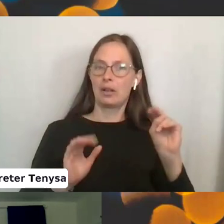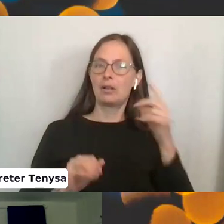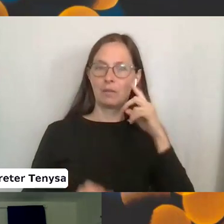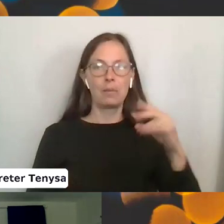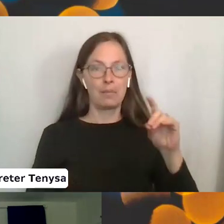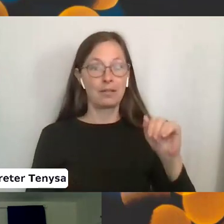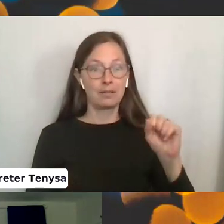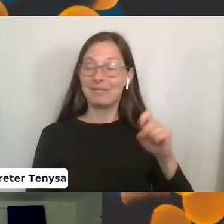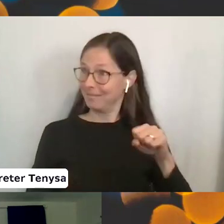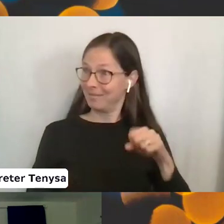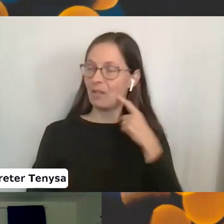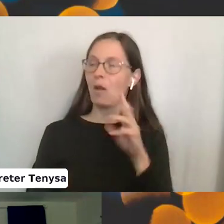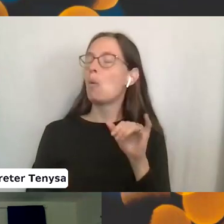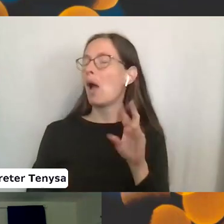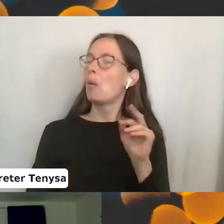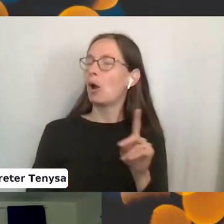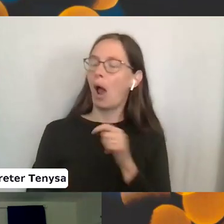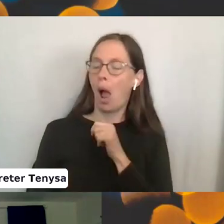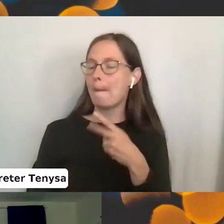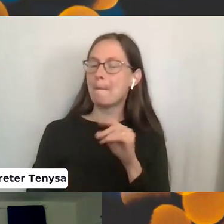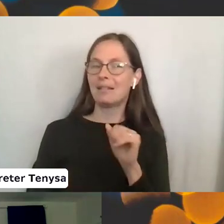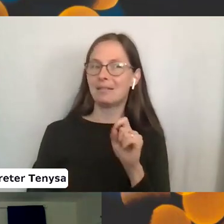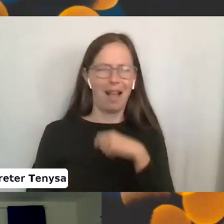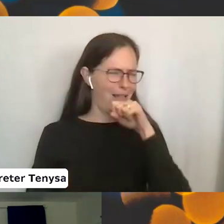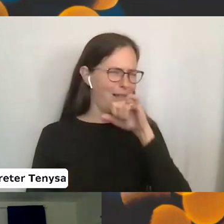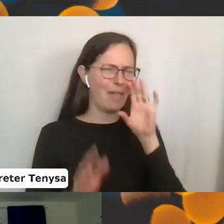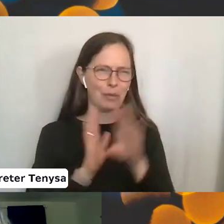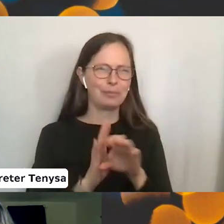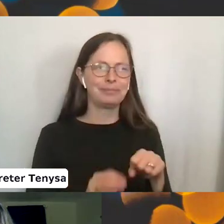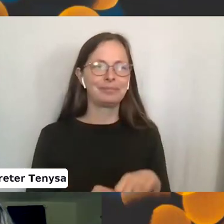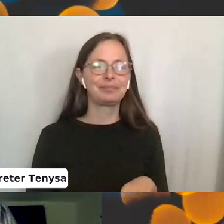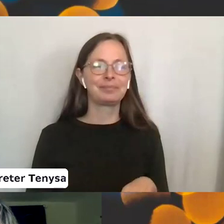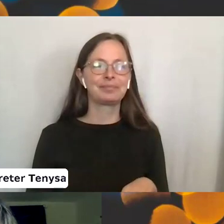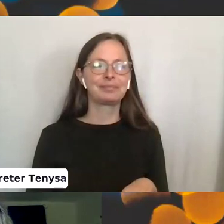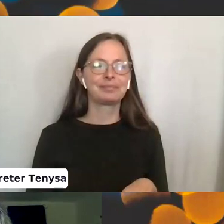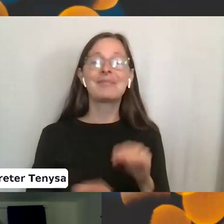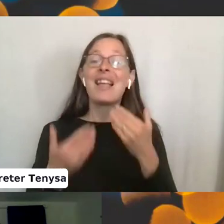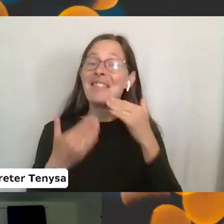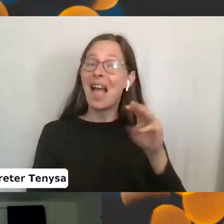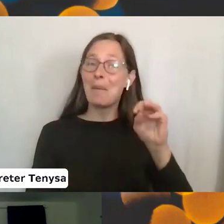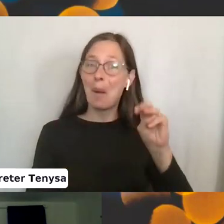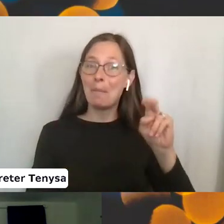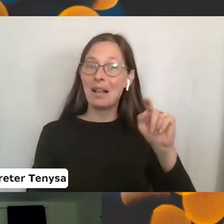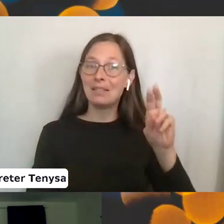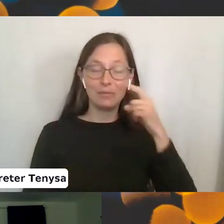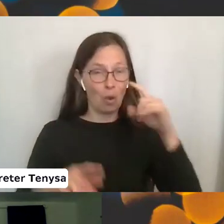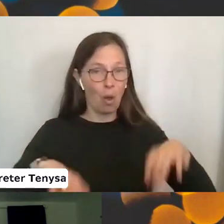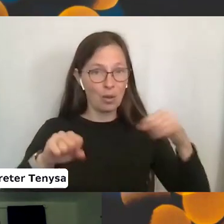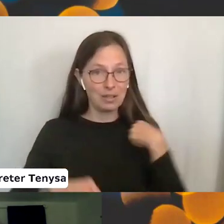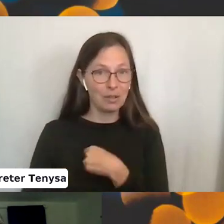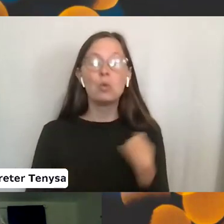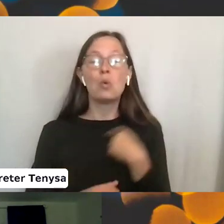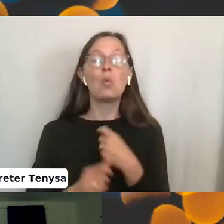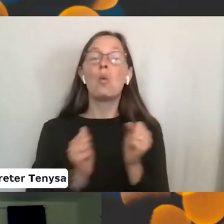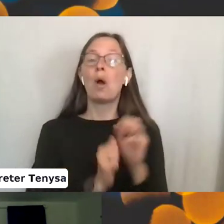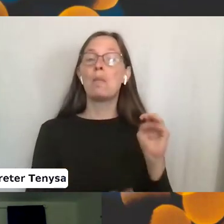podcast. For the Wayward Podcast. I love that photo so much. And thank you, Momentus, for hosting this event. We are with Momentus today.